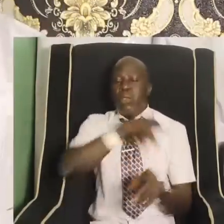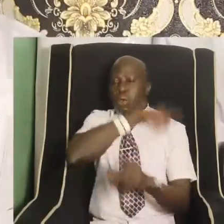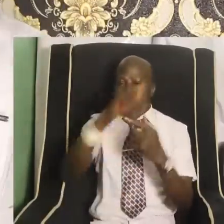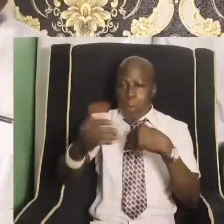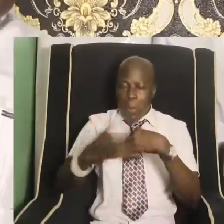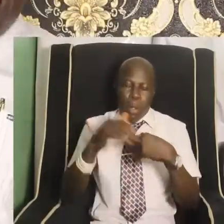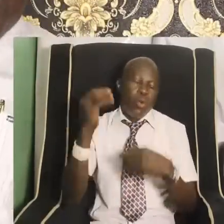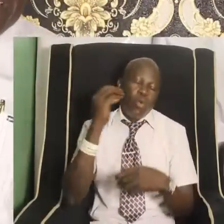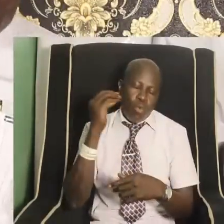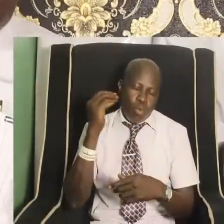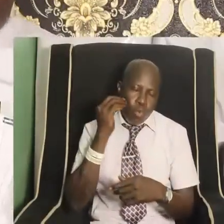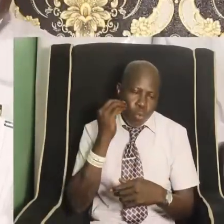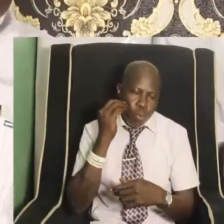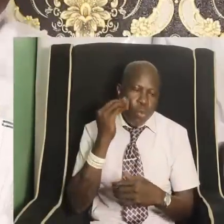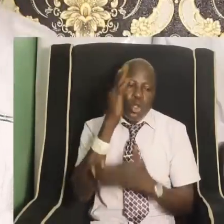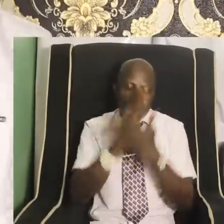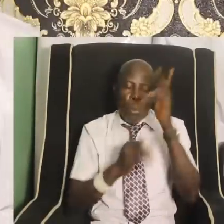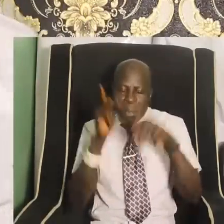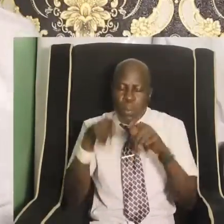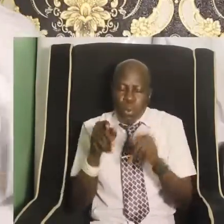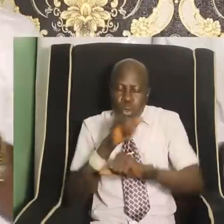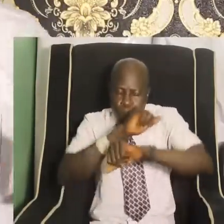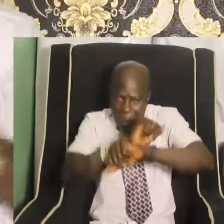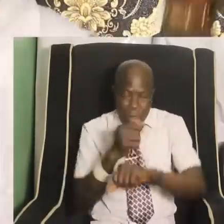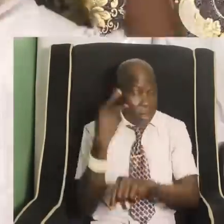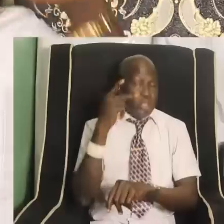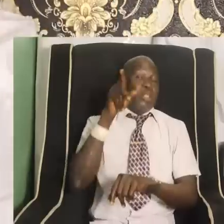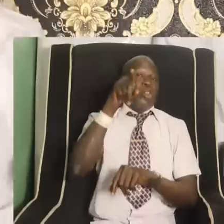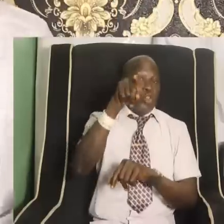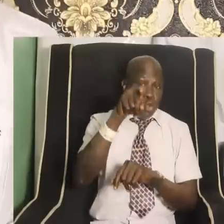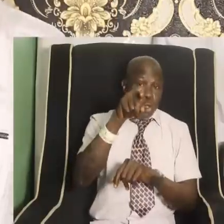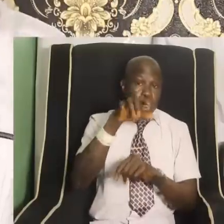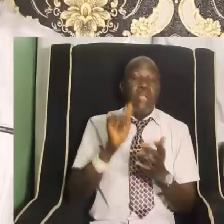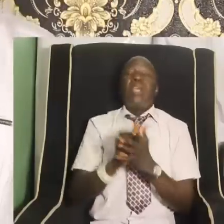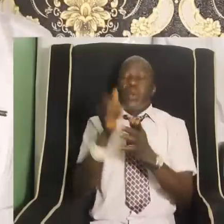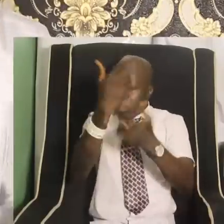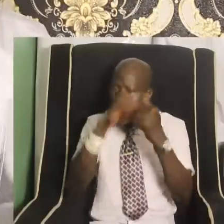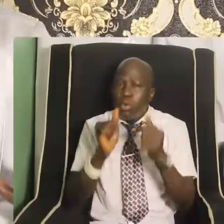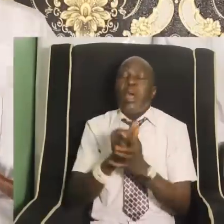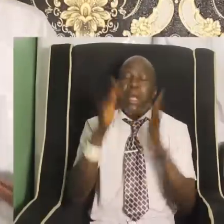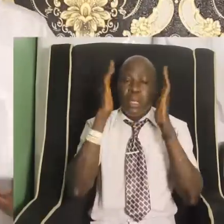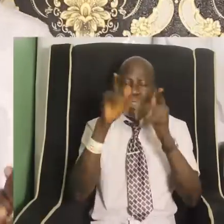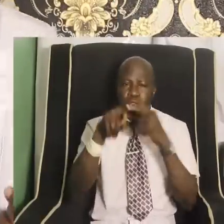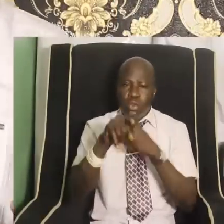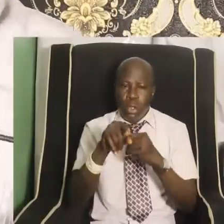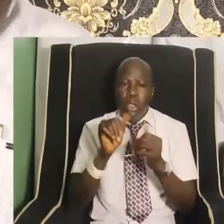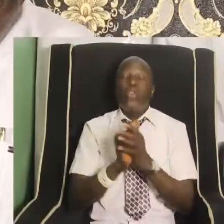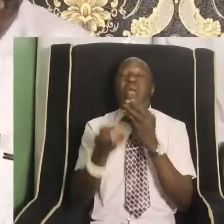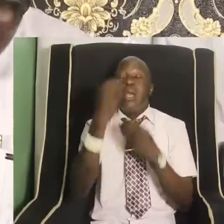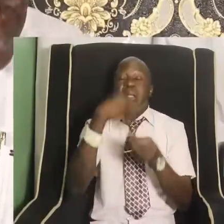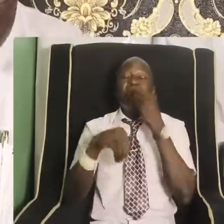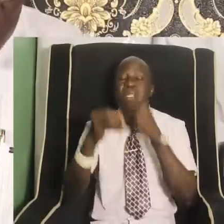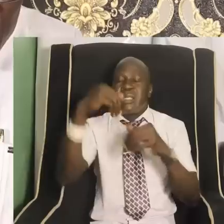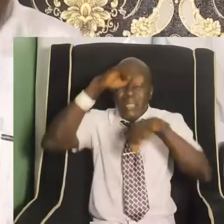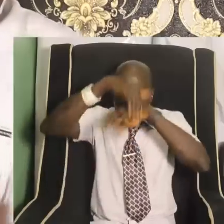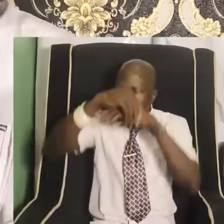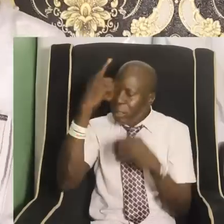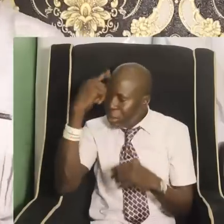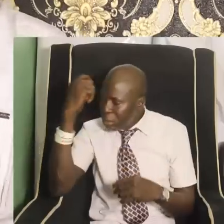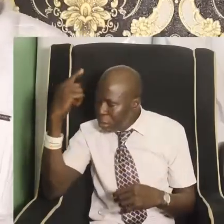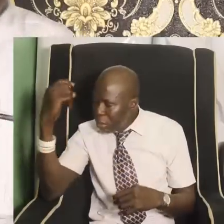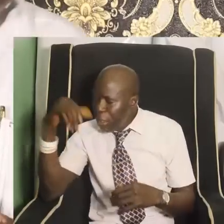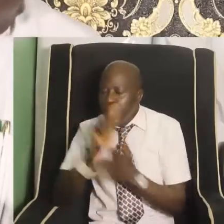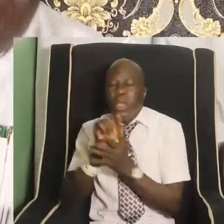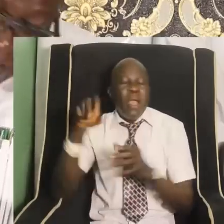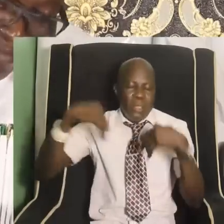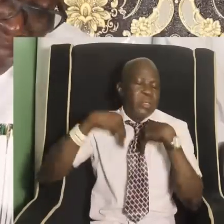Once together, I want to do the people that bind up sin. What they don't know, they will say what tempting. Only don't you? You may eat in the tree. Only